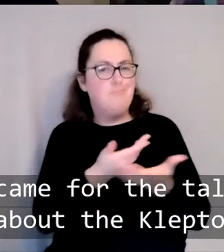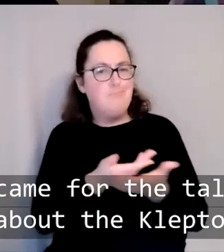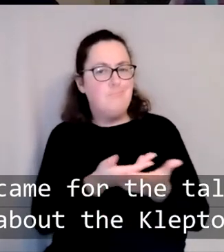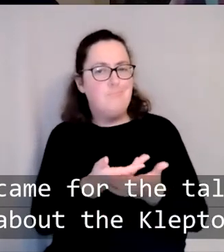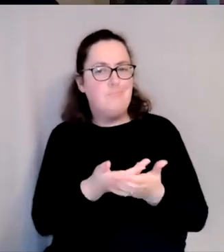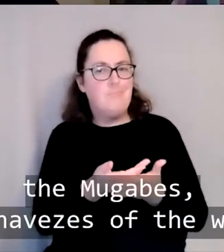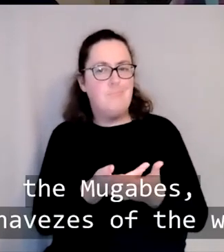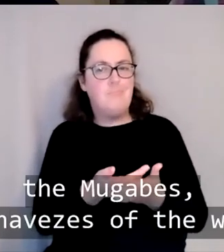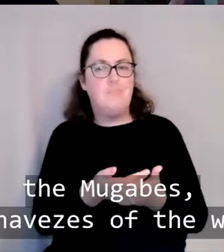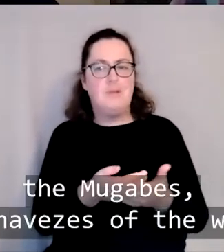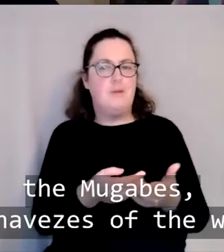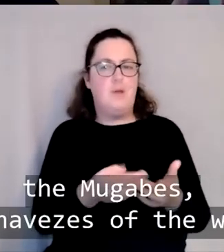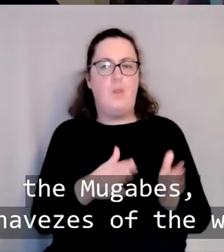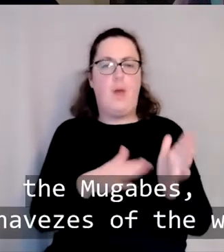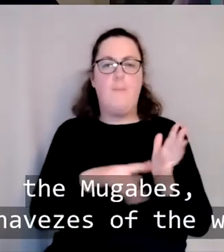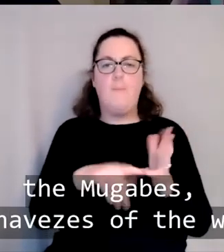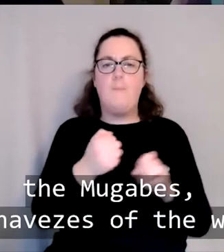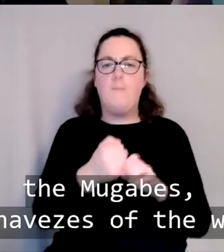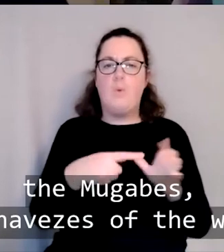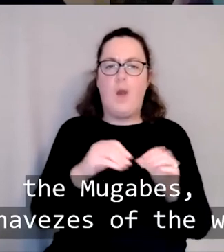the kleptocracies, the Mugabes, the